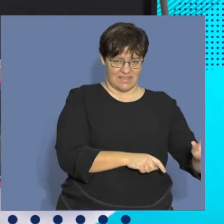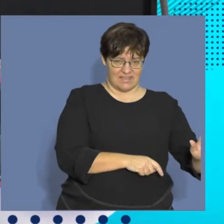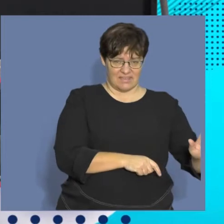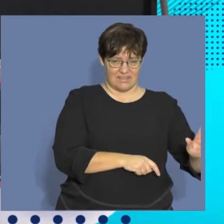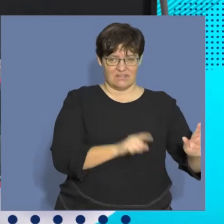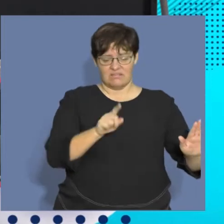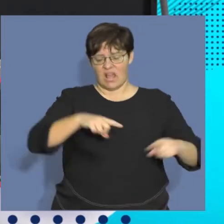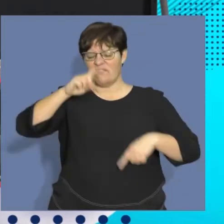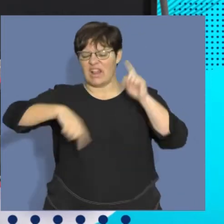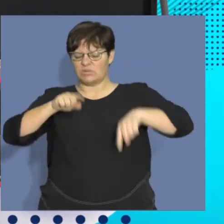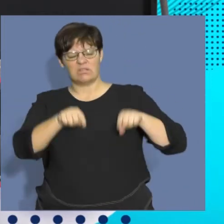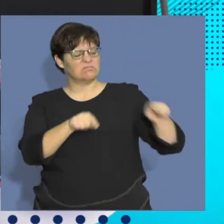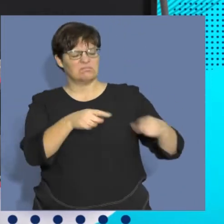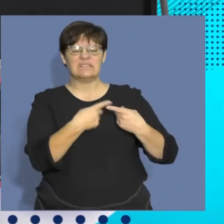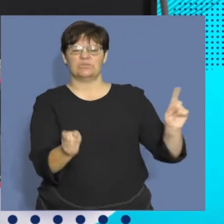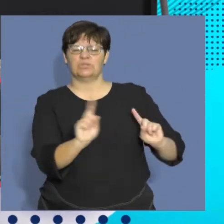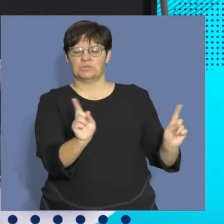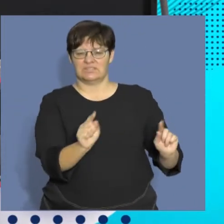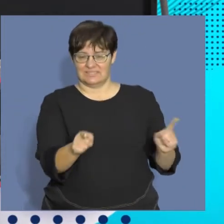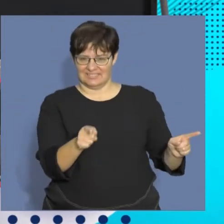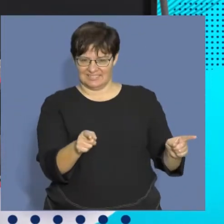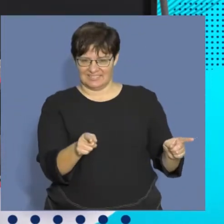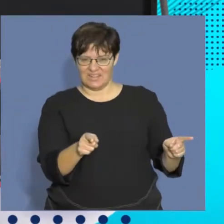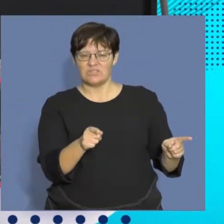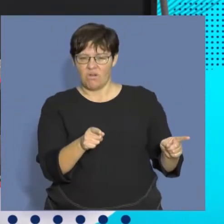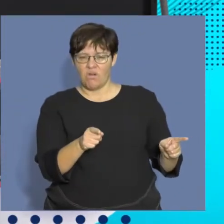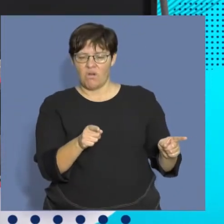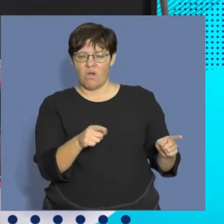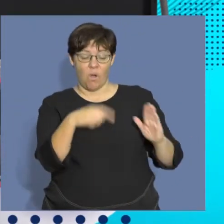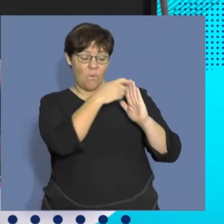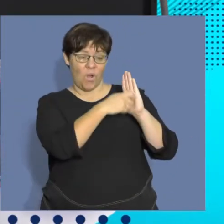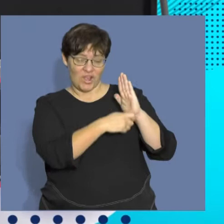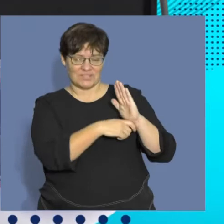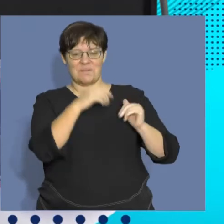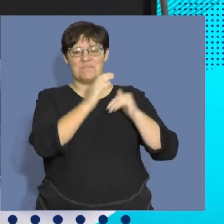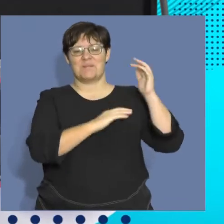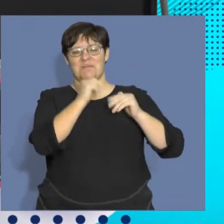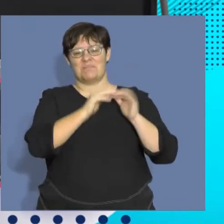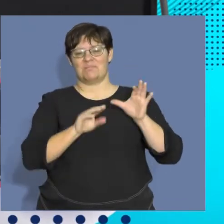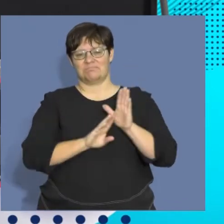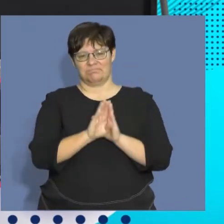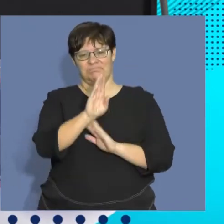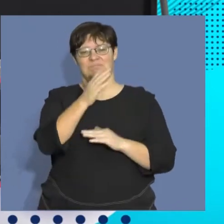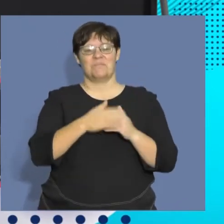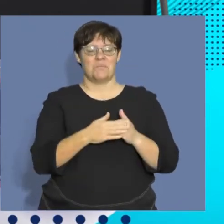and a fluctuation. All right, so we're going to be building your vocab as we go.